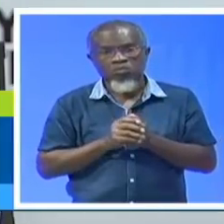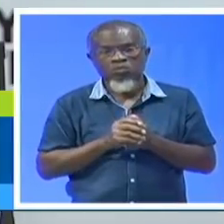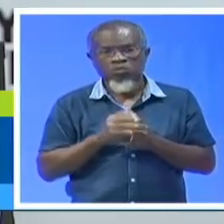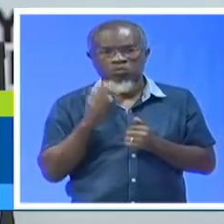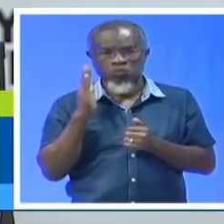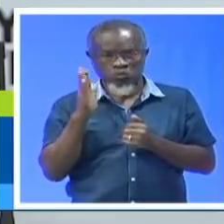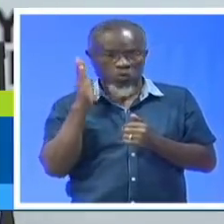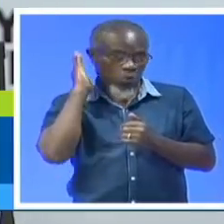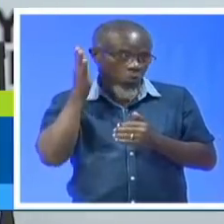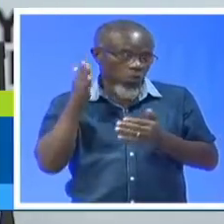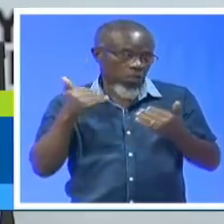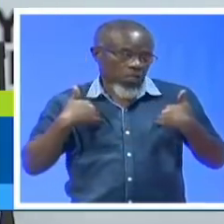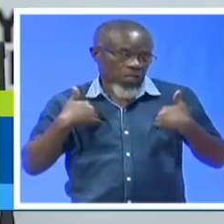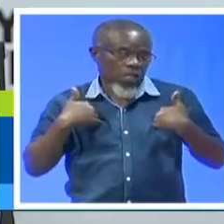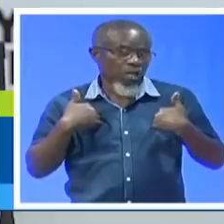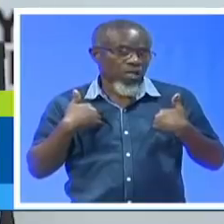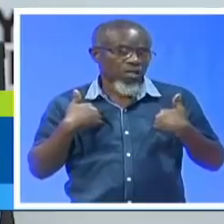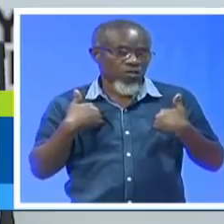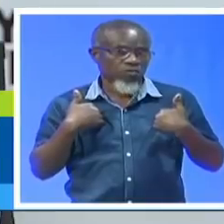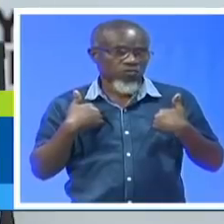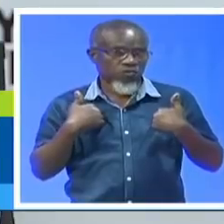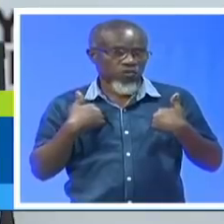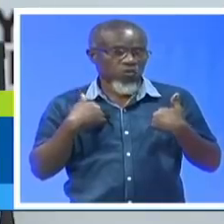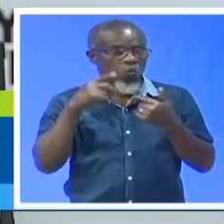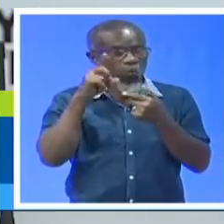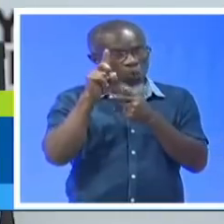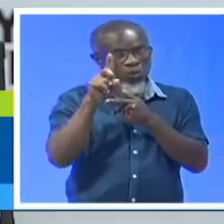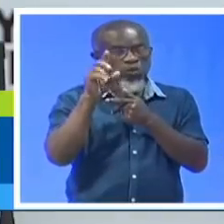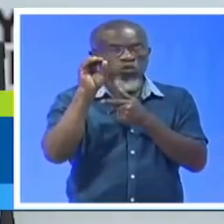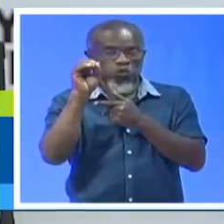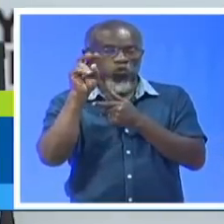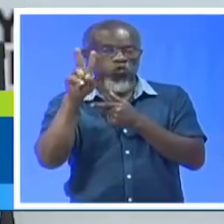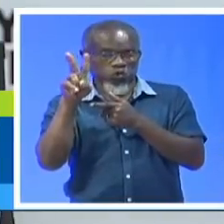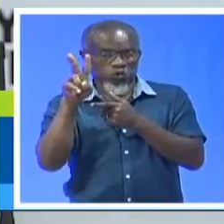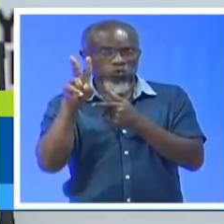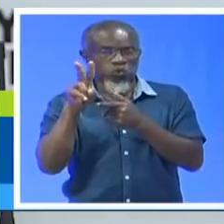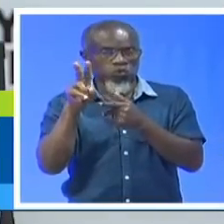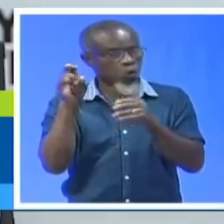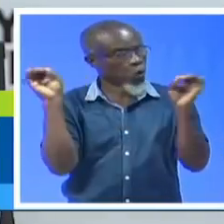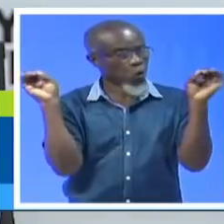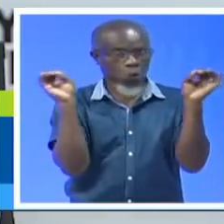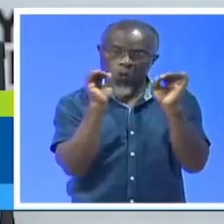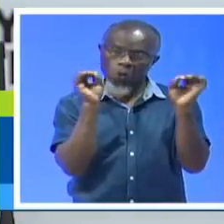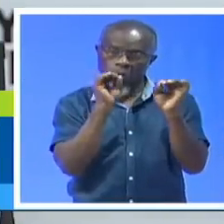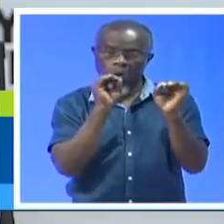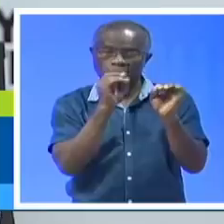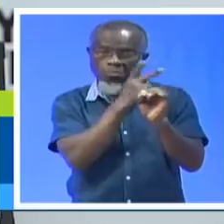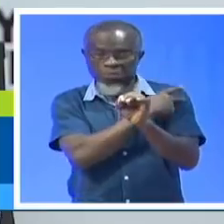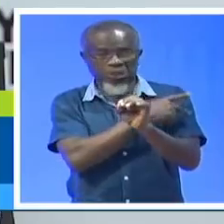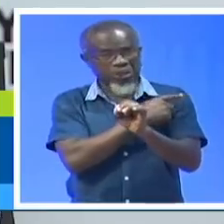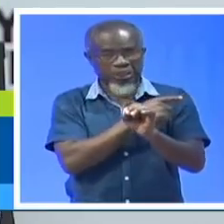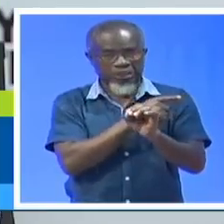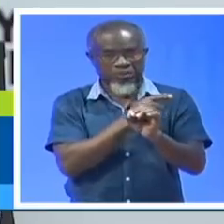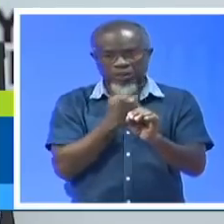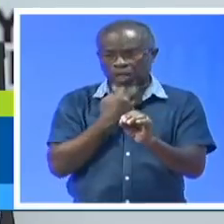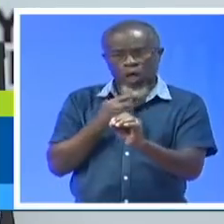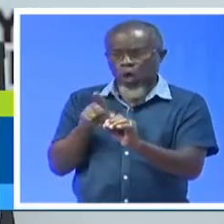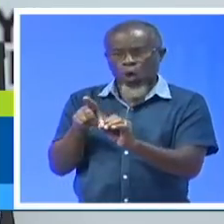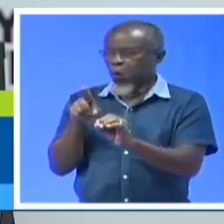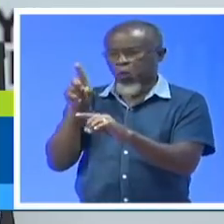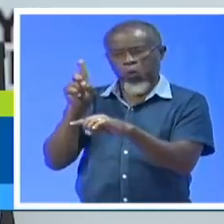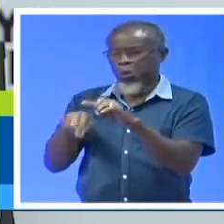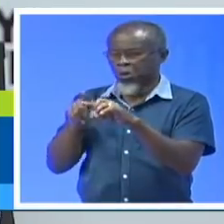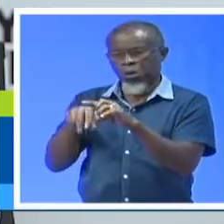associated equipment, we'll be moving to 102. So no patient has been denied access